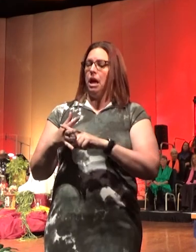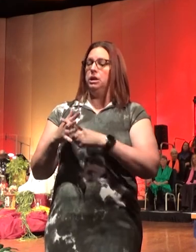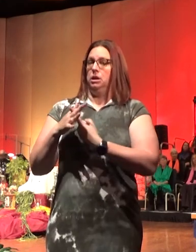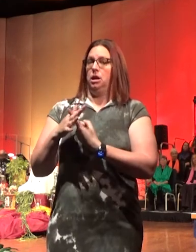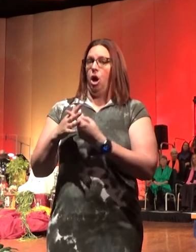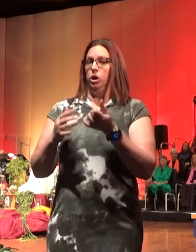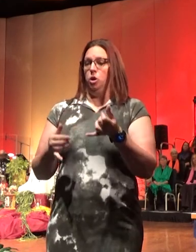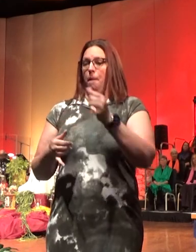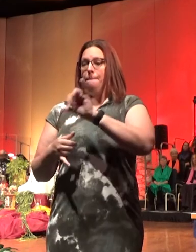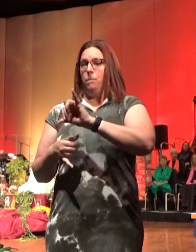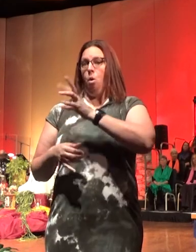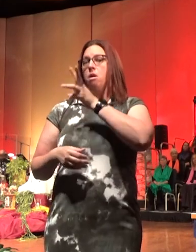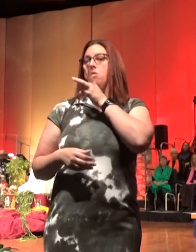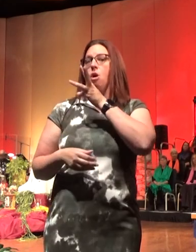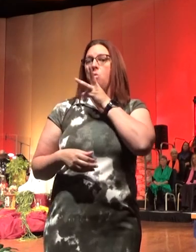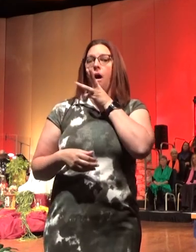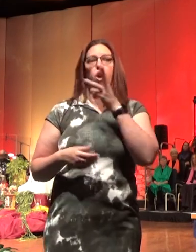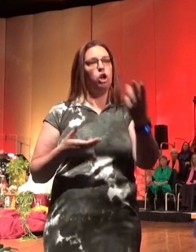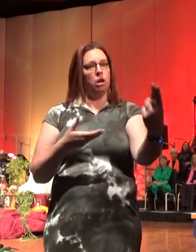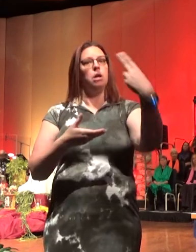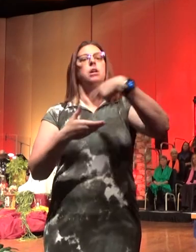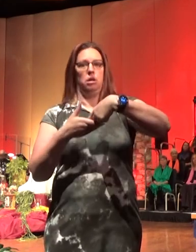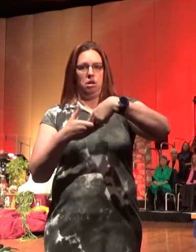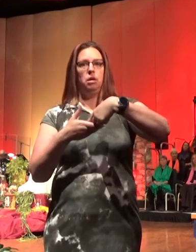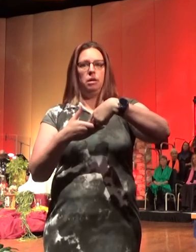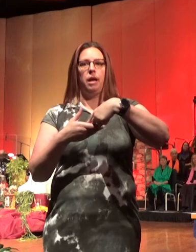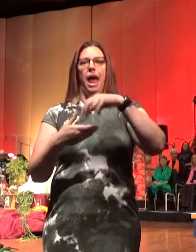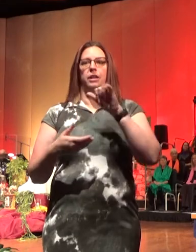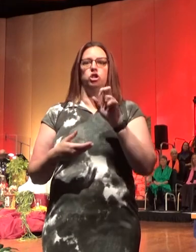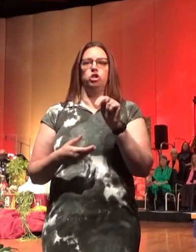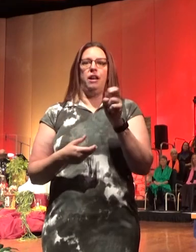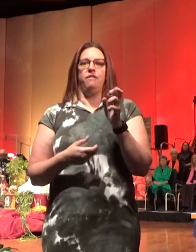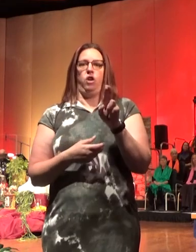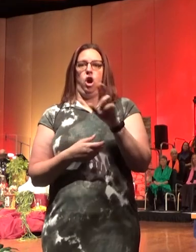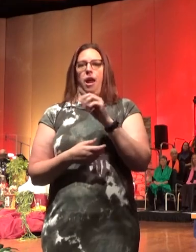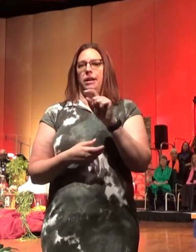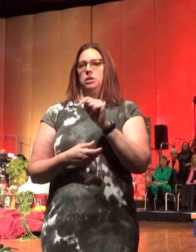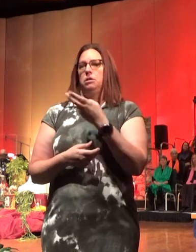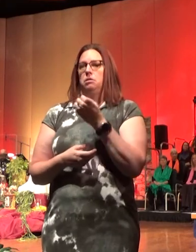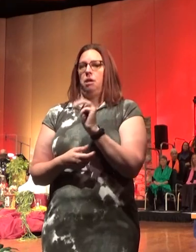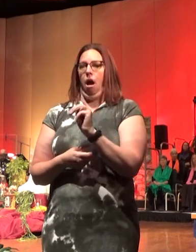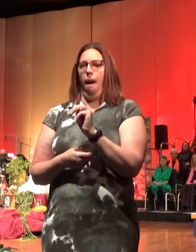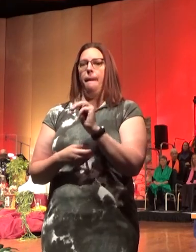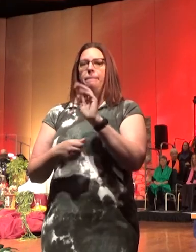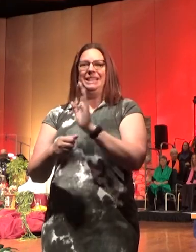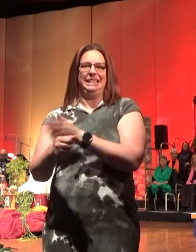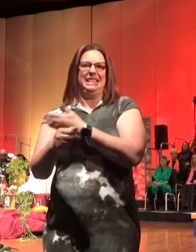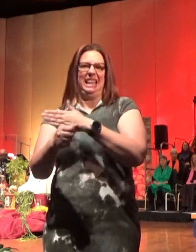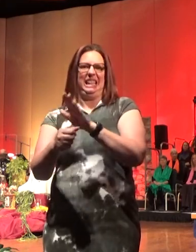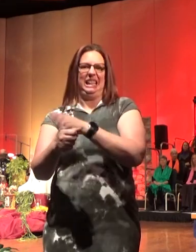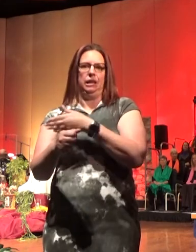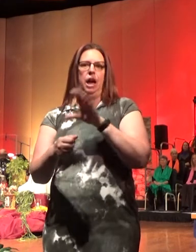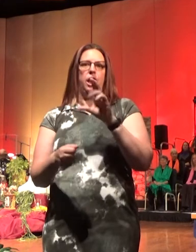these movements together as Jennifer and Tom sing a loving kindness chant.